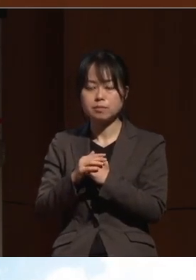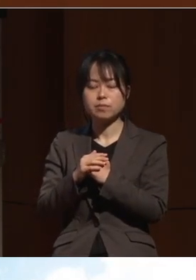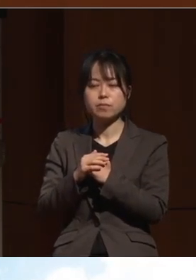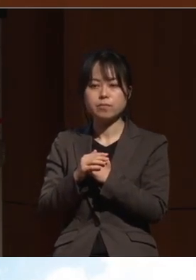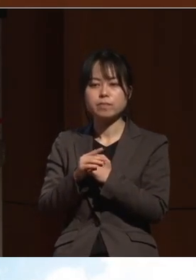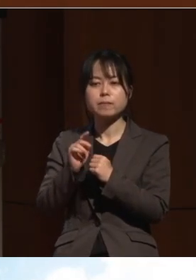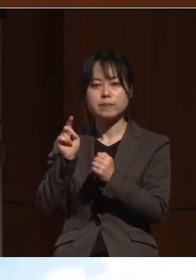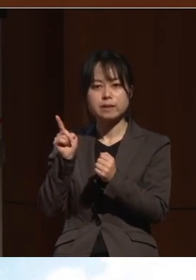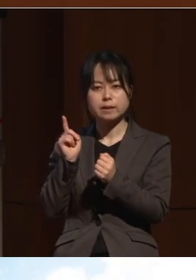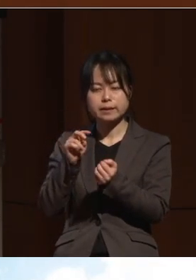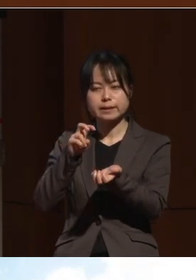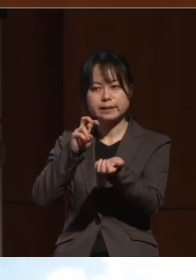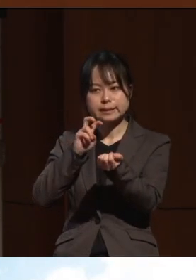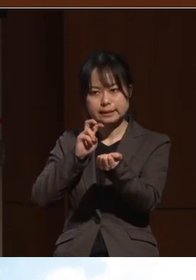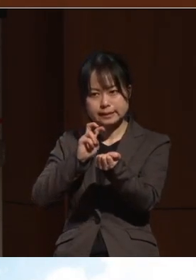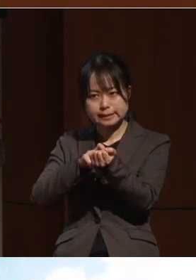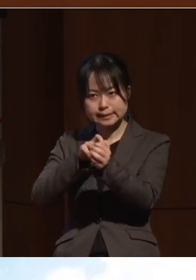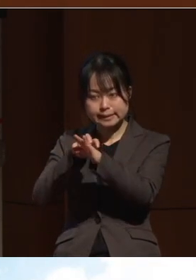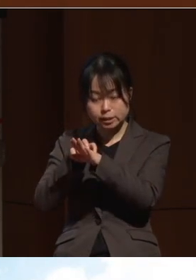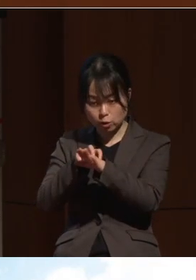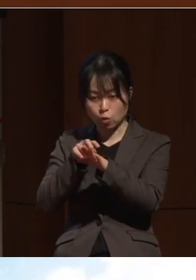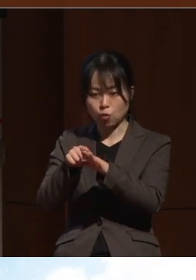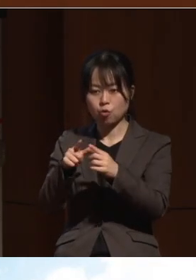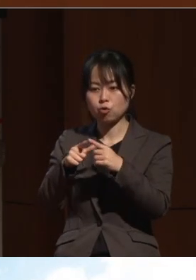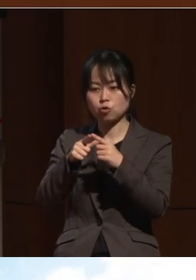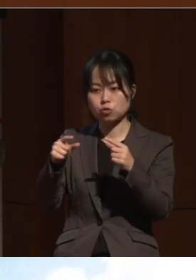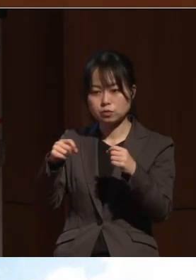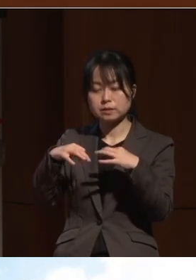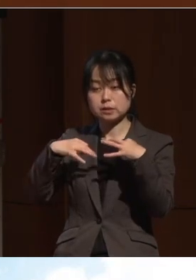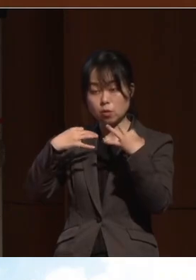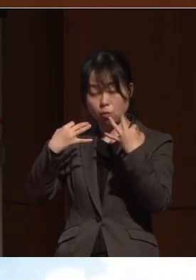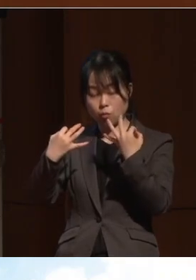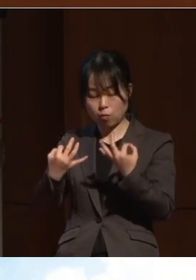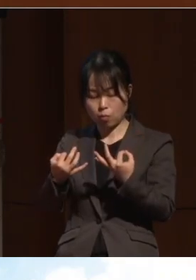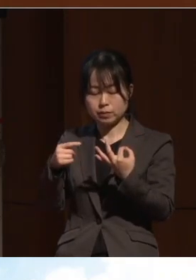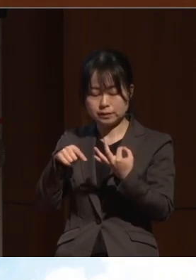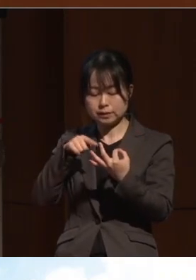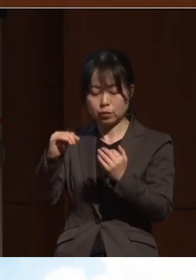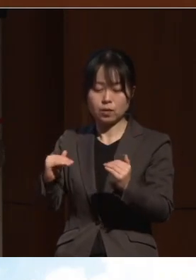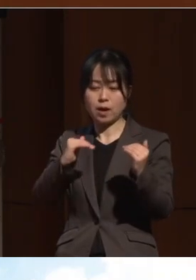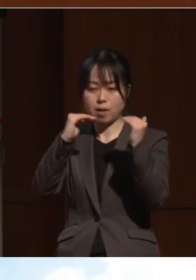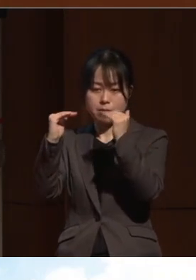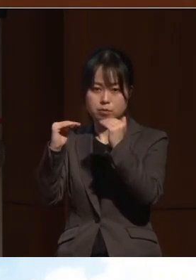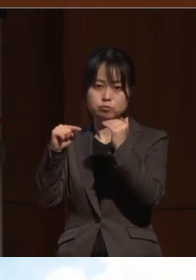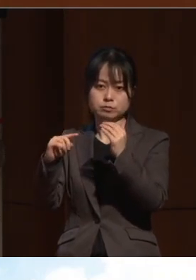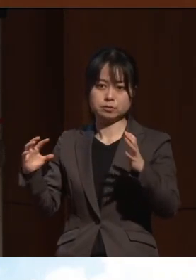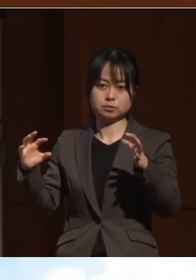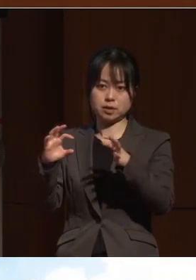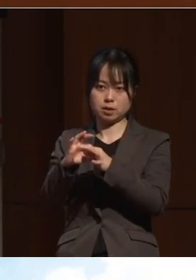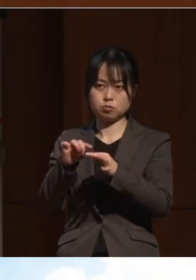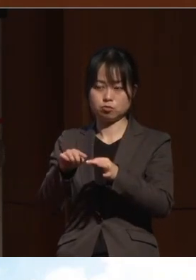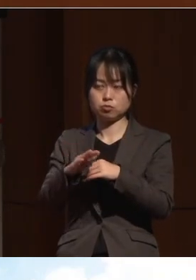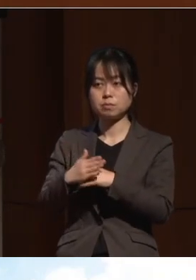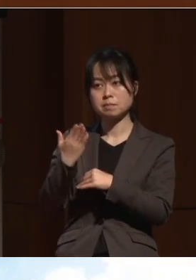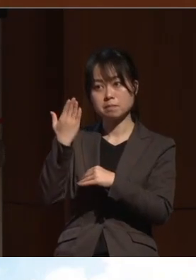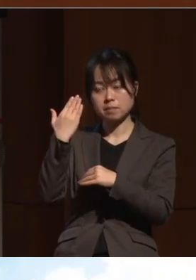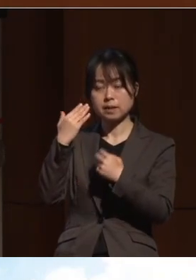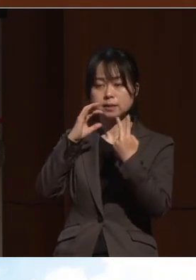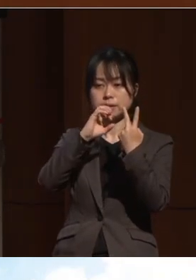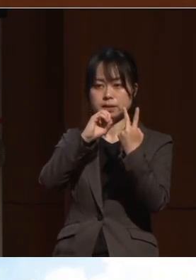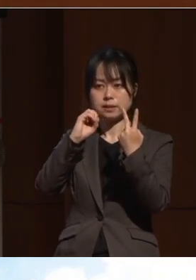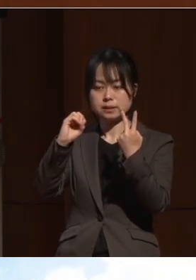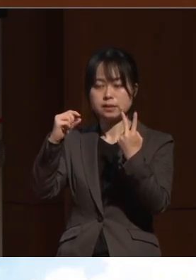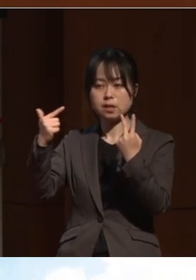wealth of the nation through research, and it was established much more recently than the MRC in 2006. It funds,